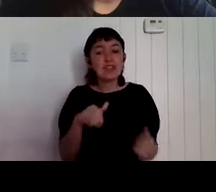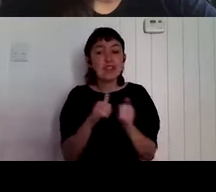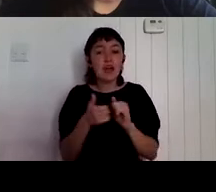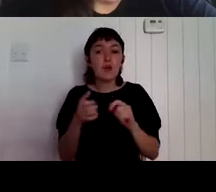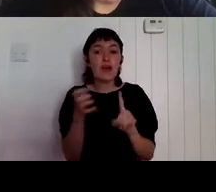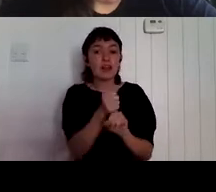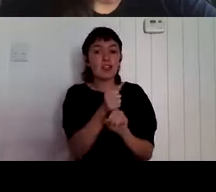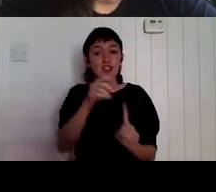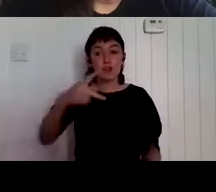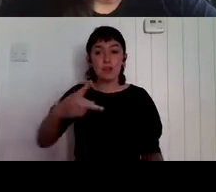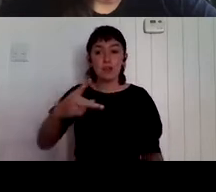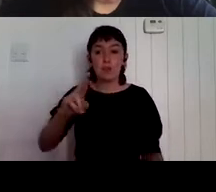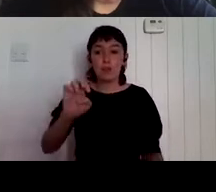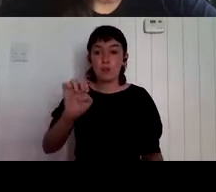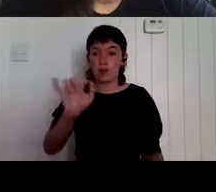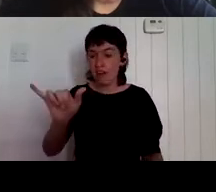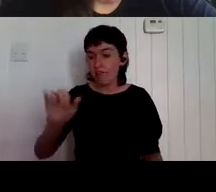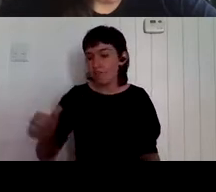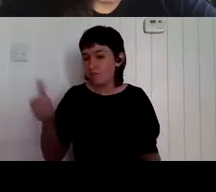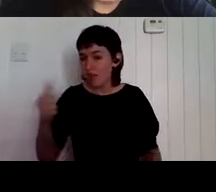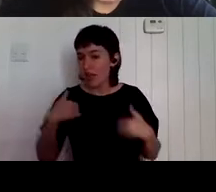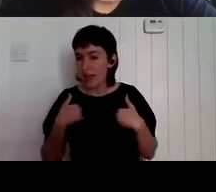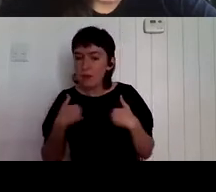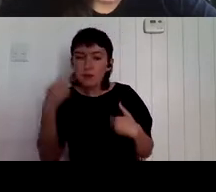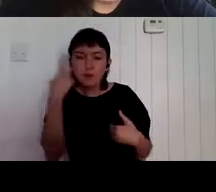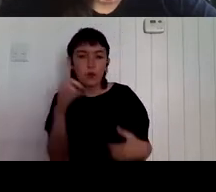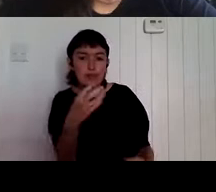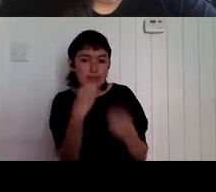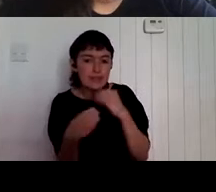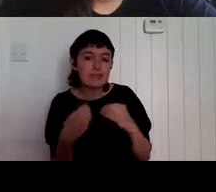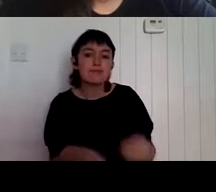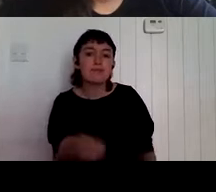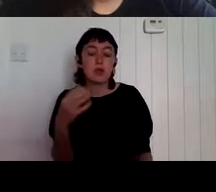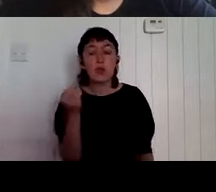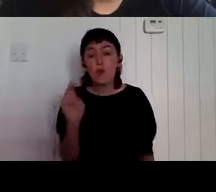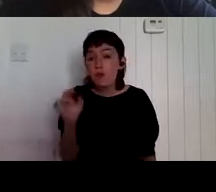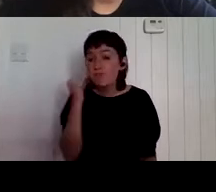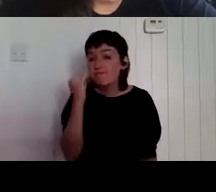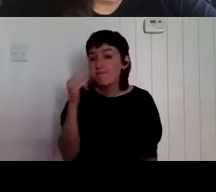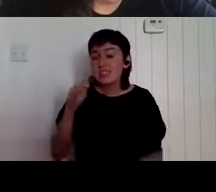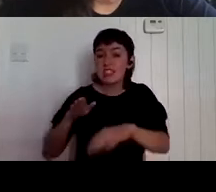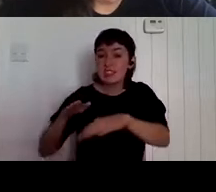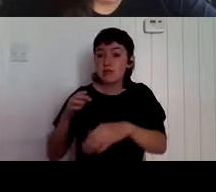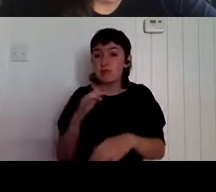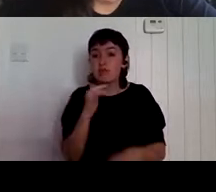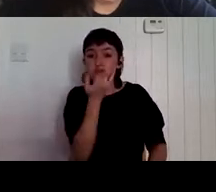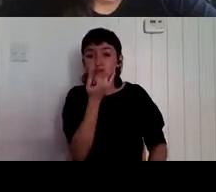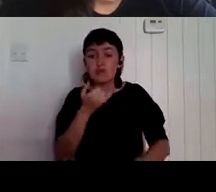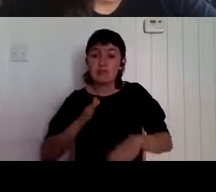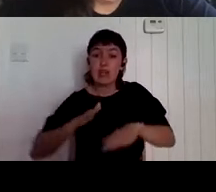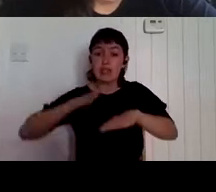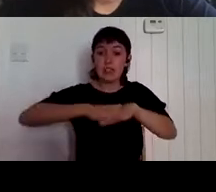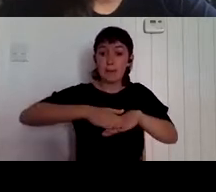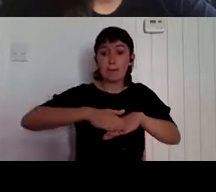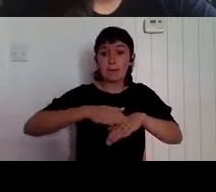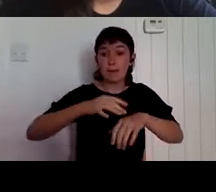if you step on them. It's just kind of motion censored. So, you don't, you don't really want to interact with these. But this